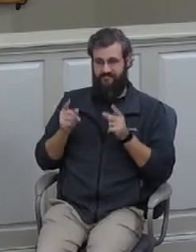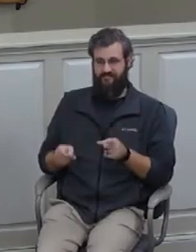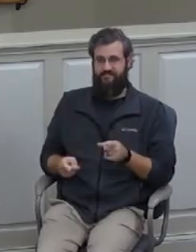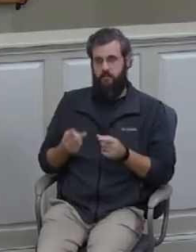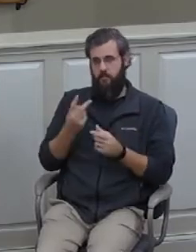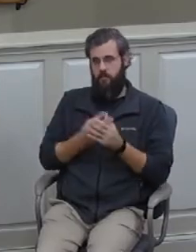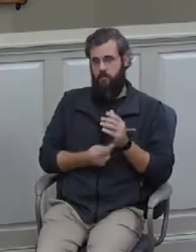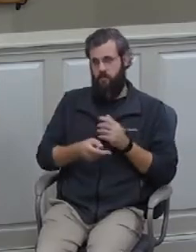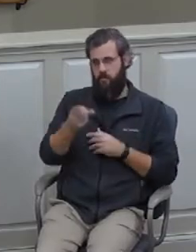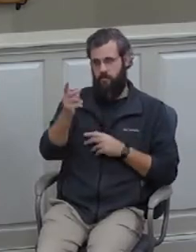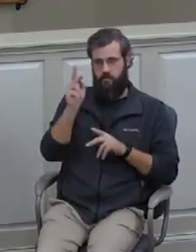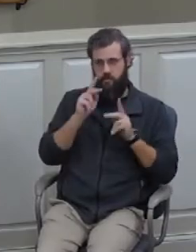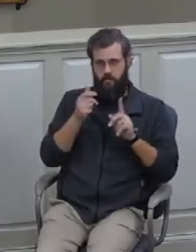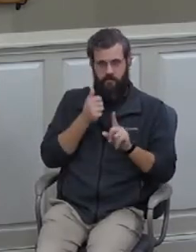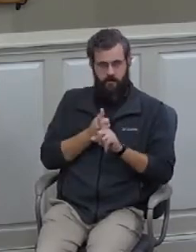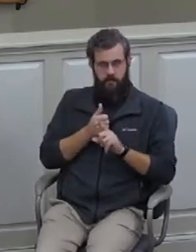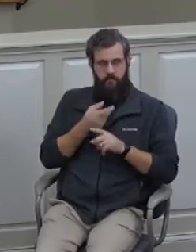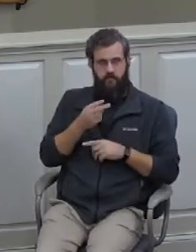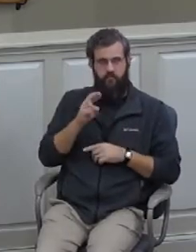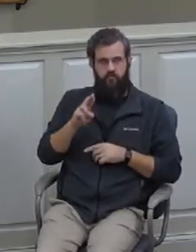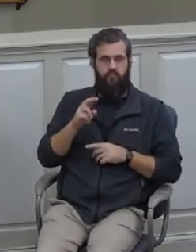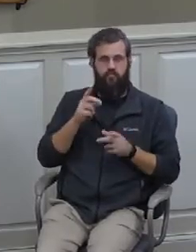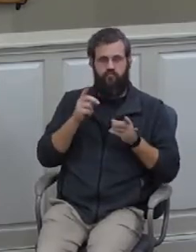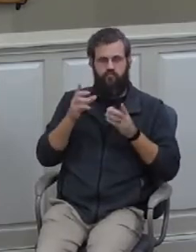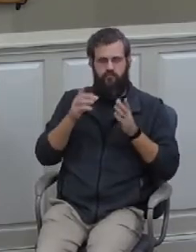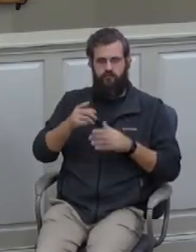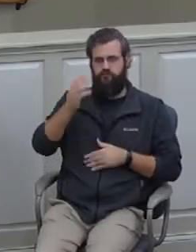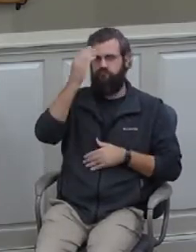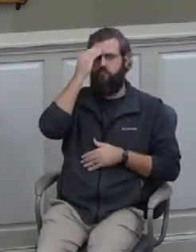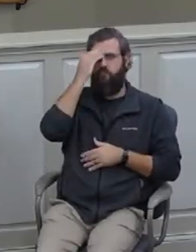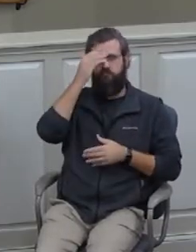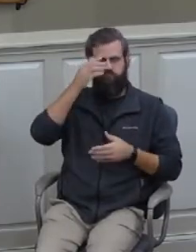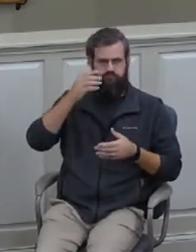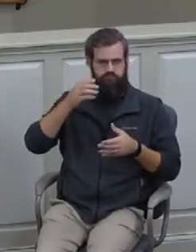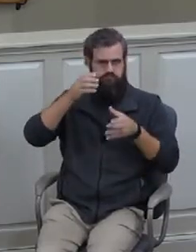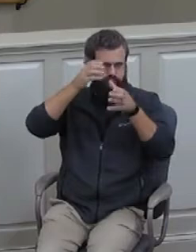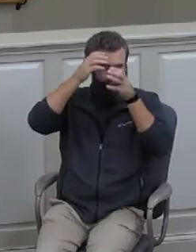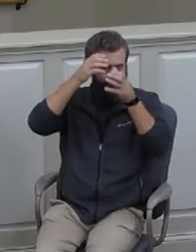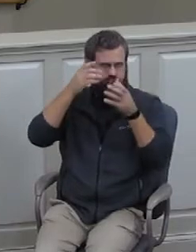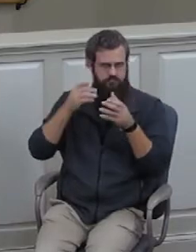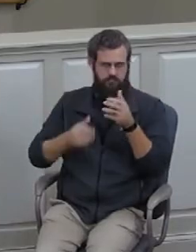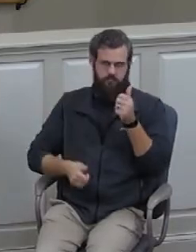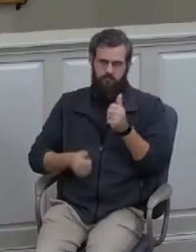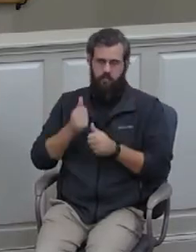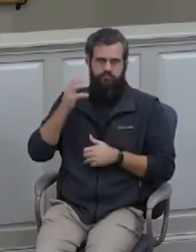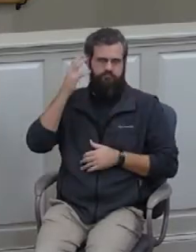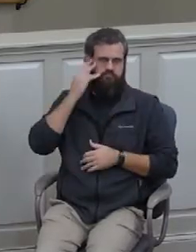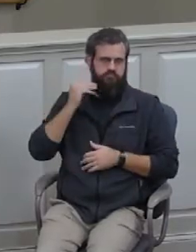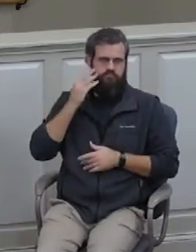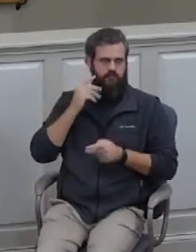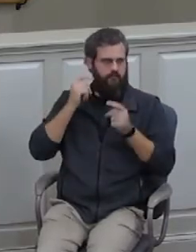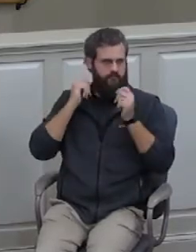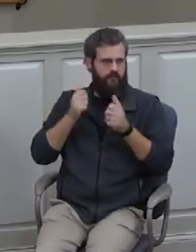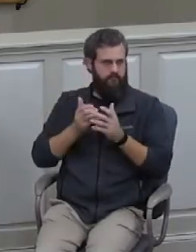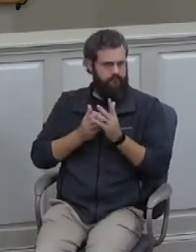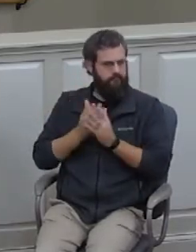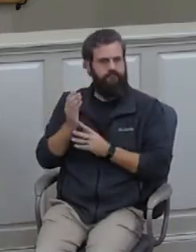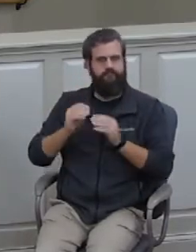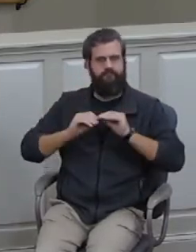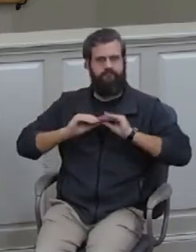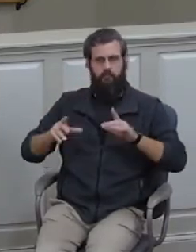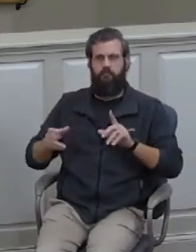human resources directors. They have a good knowledge of what's required, and that's the most expedient way of